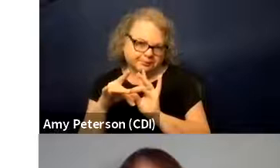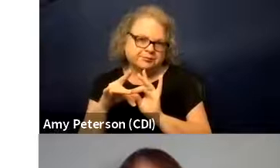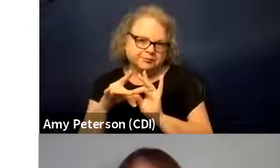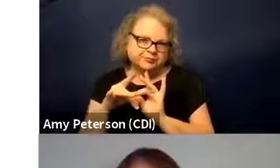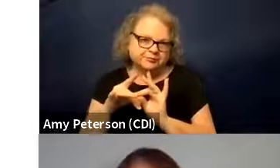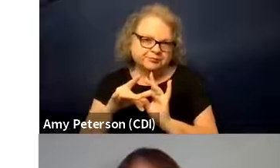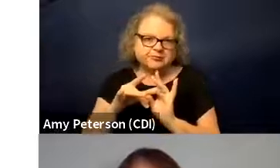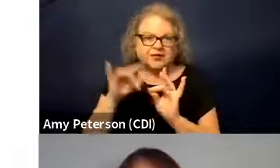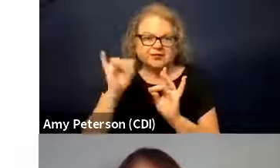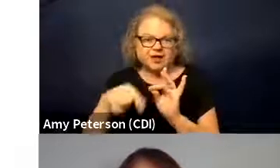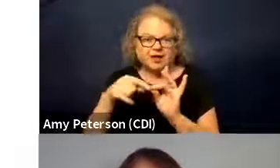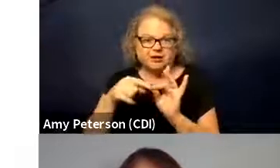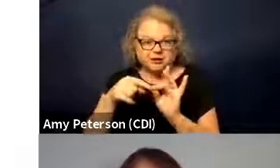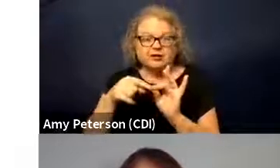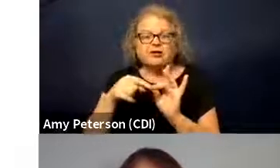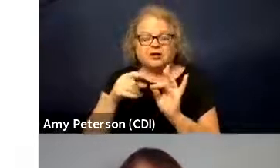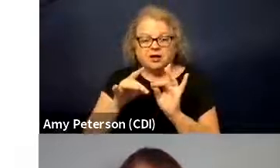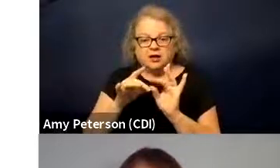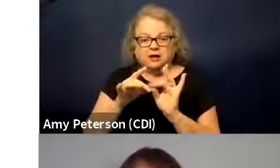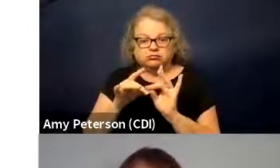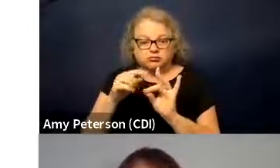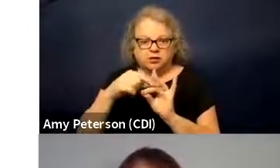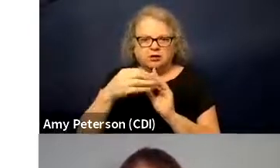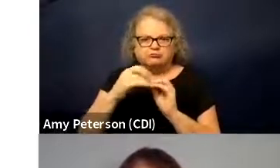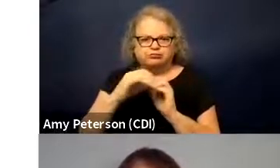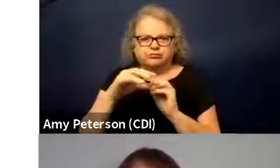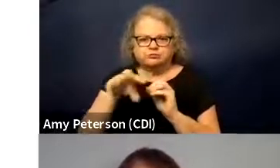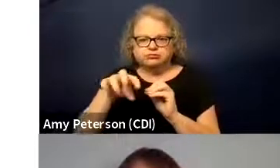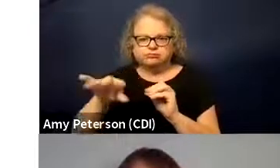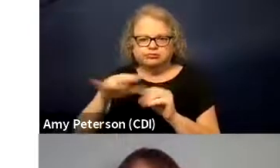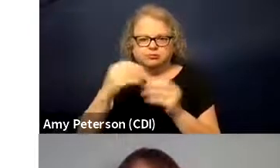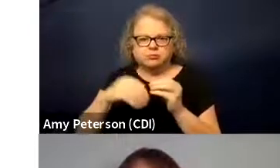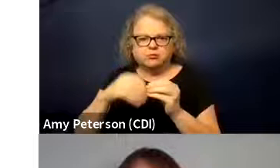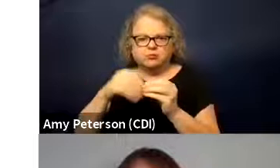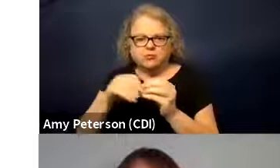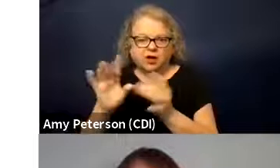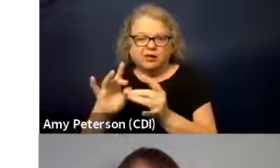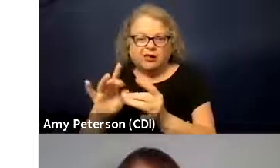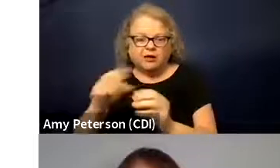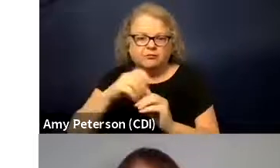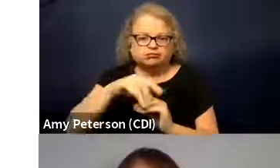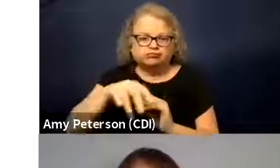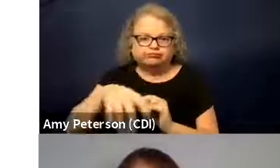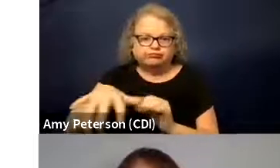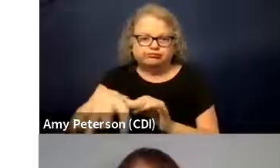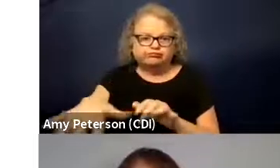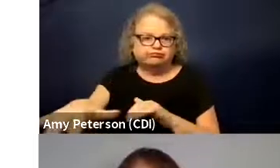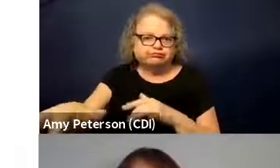I want to mention a little bit about terms, the words we use about this disease.